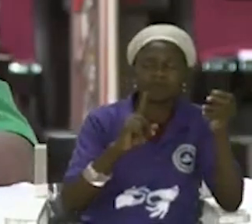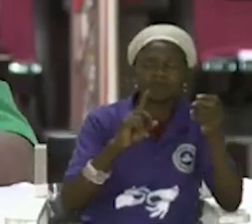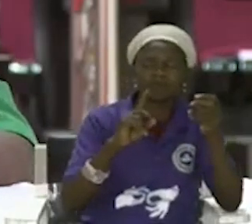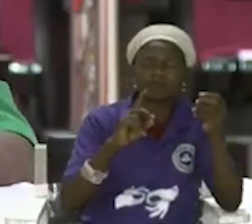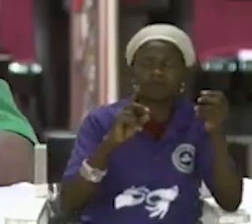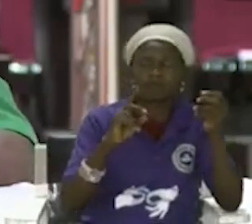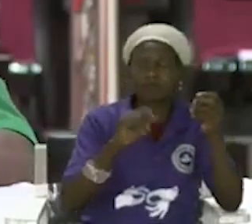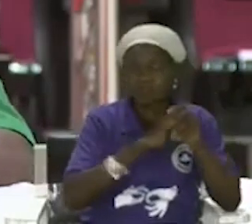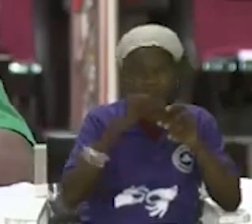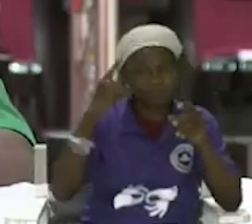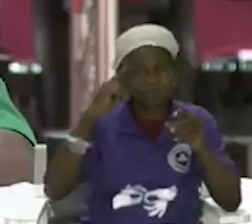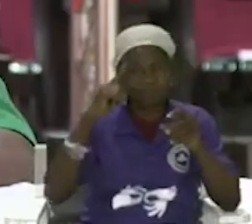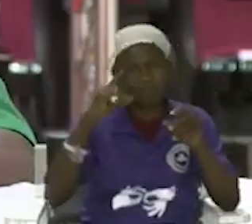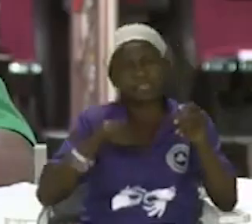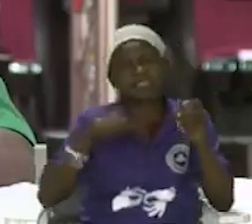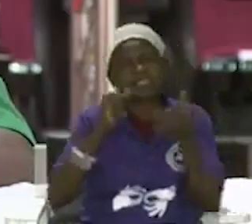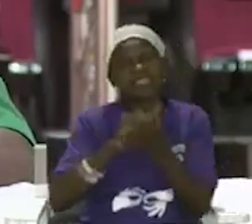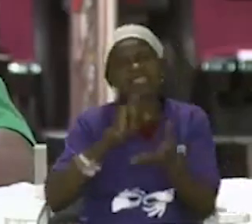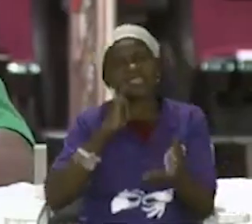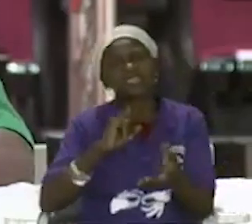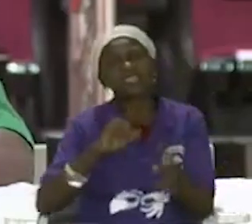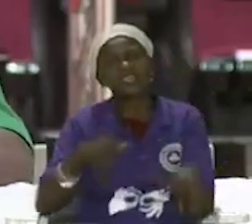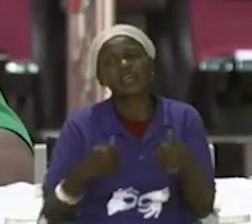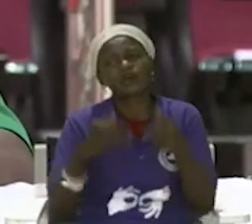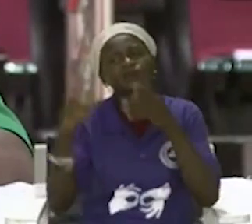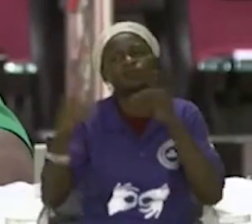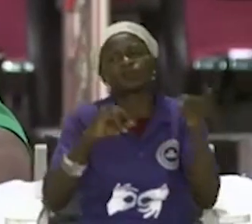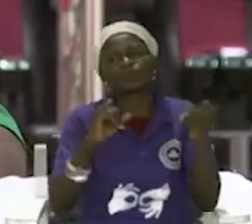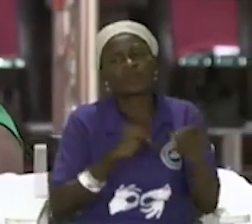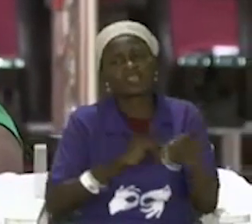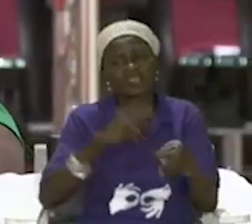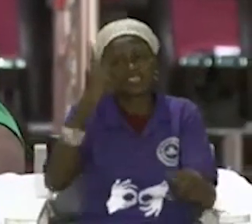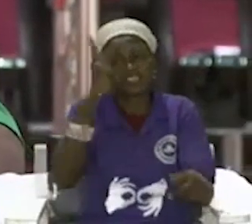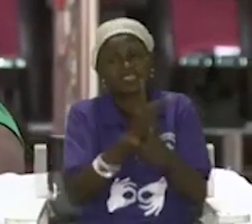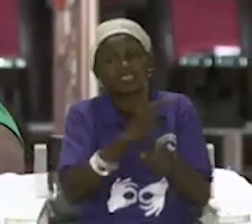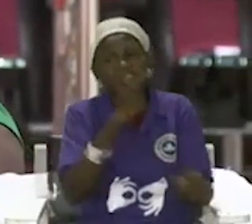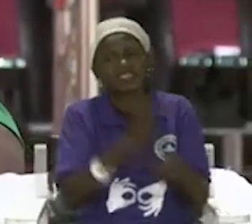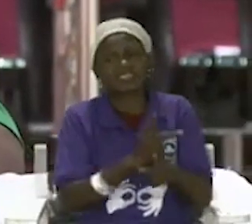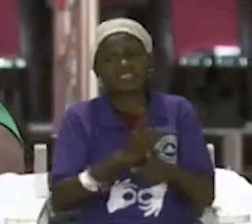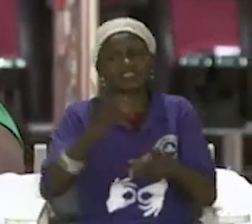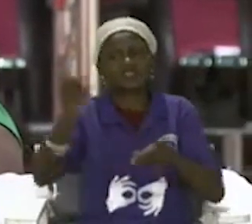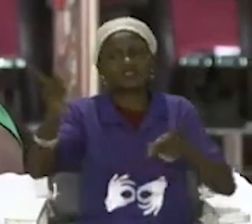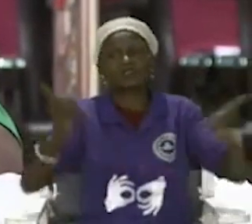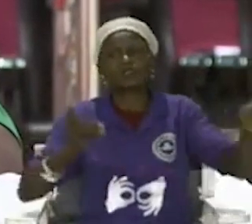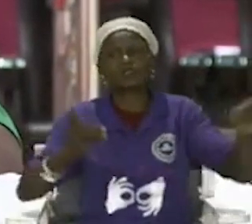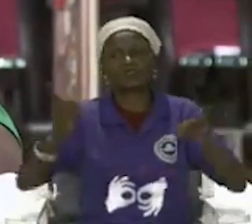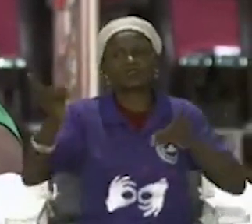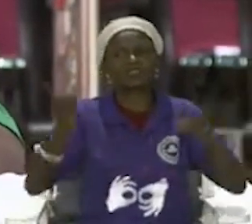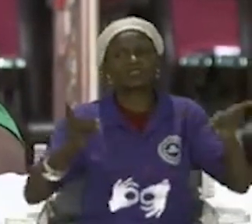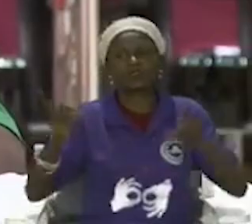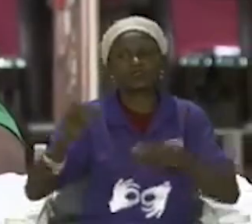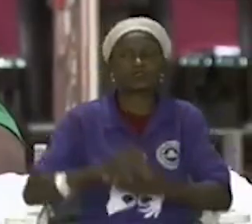mentioned. And that is, how do I retain dominion?